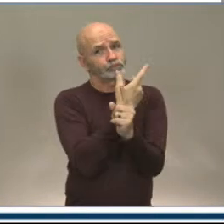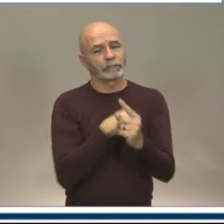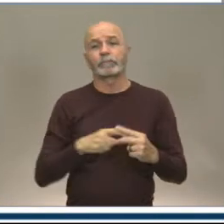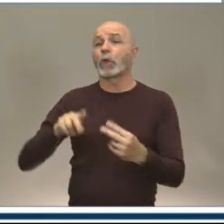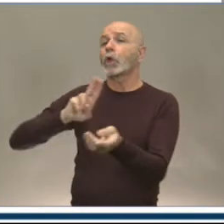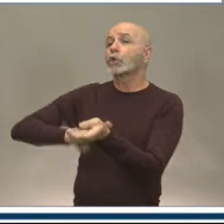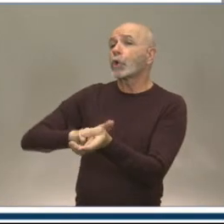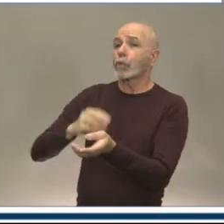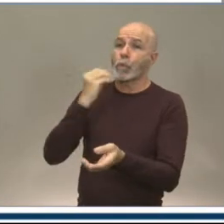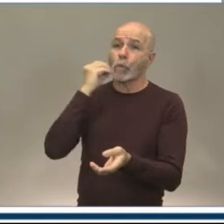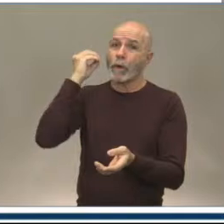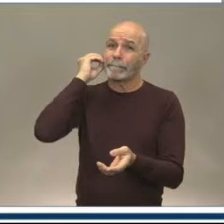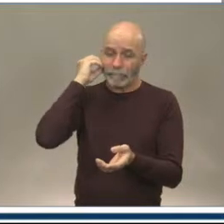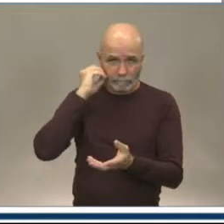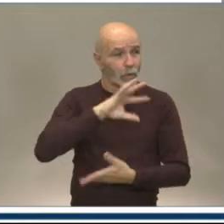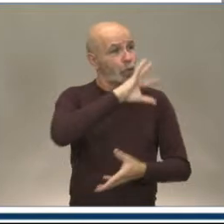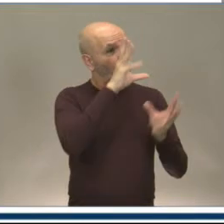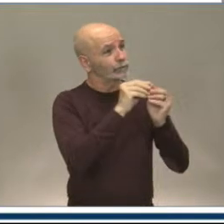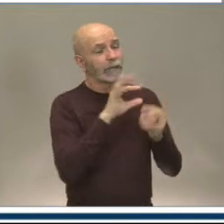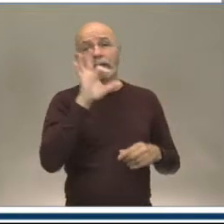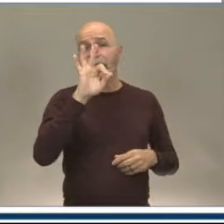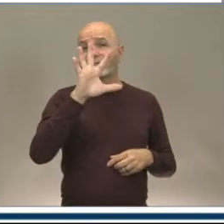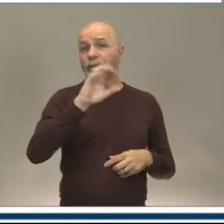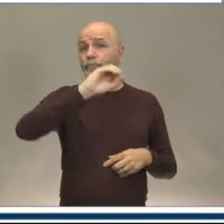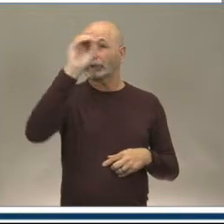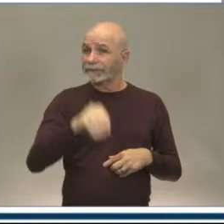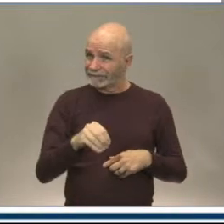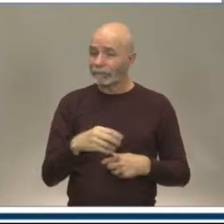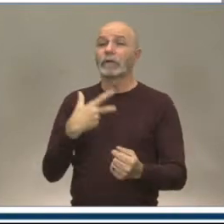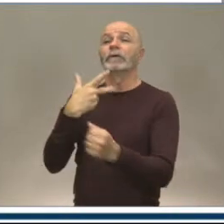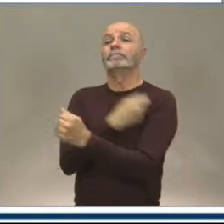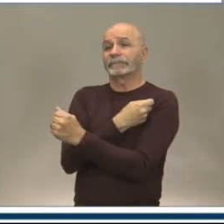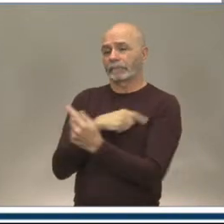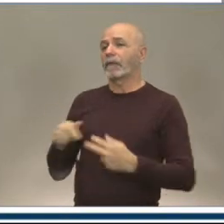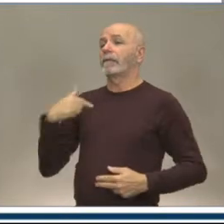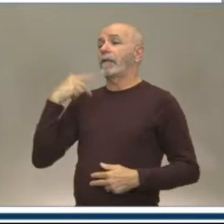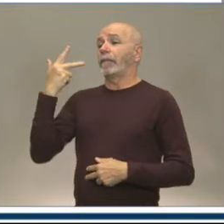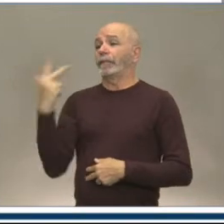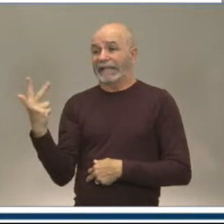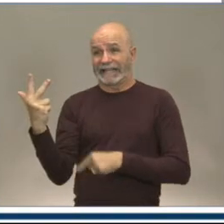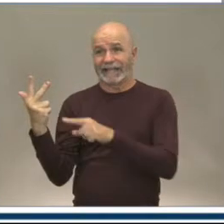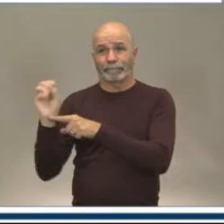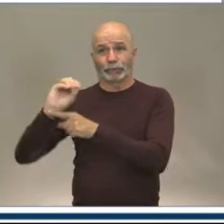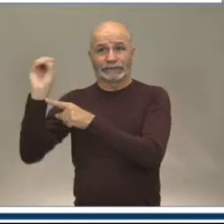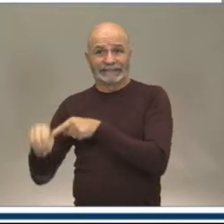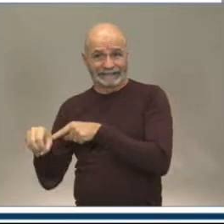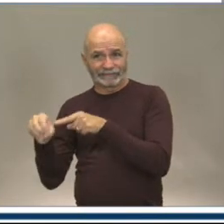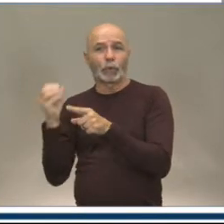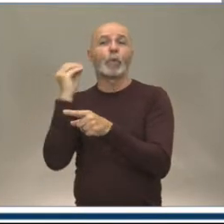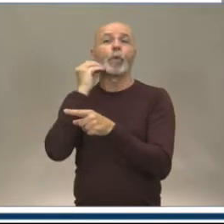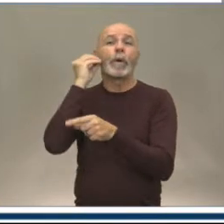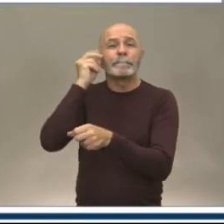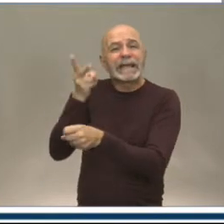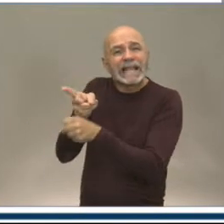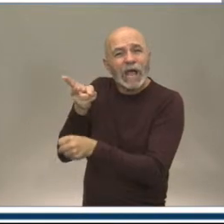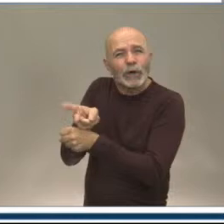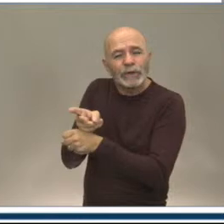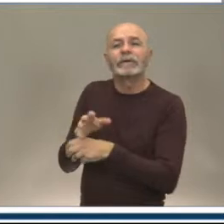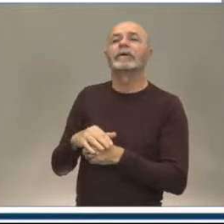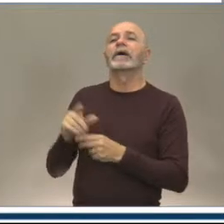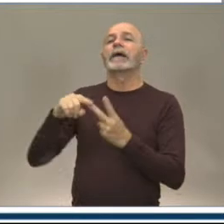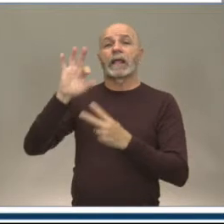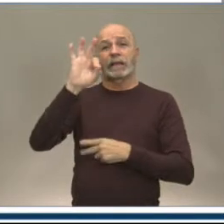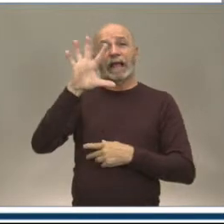fully vaccinated, with 3% partially vaccinated. For home care, it's 95% as well. For